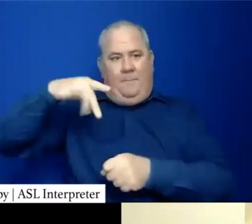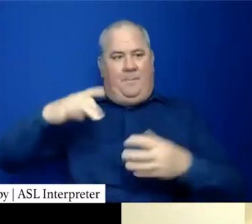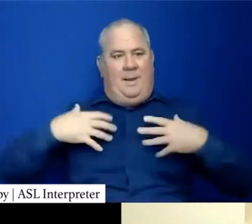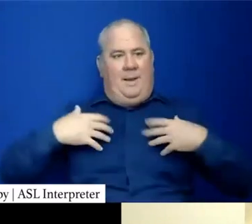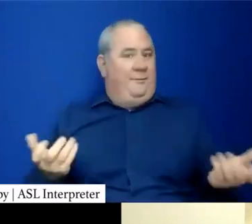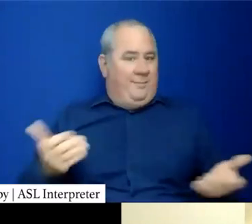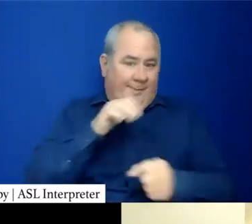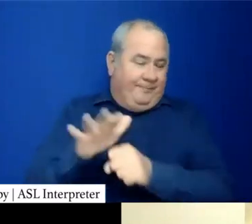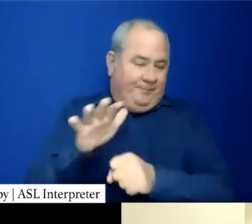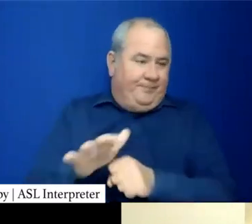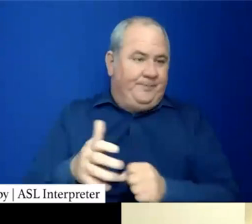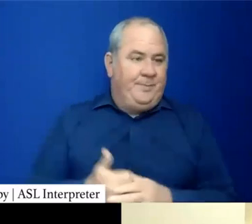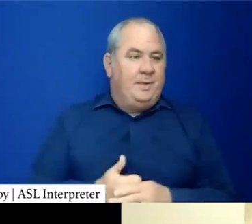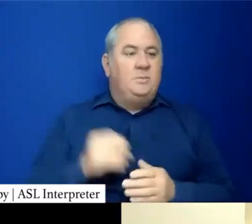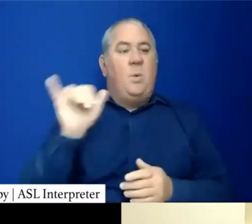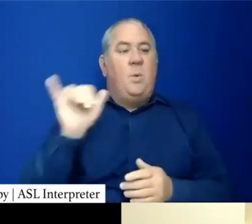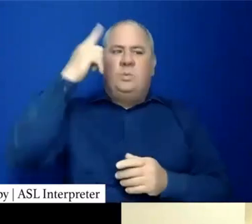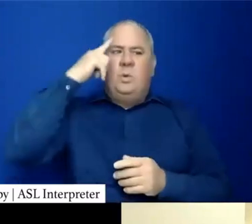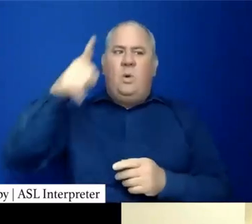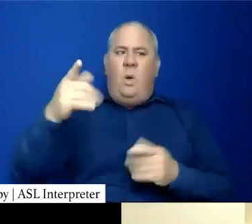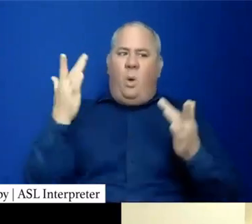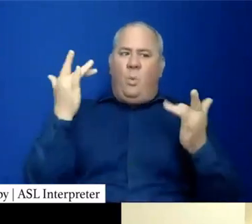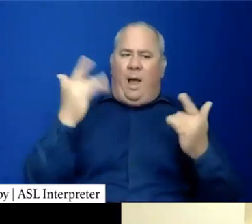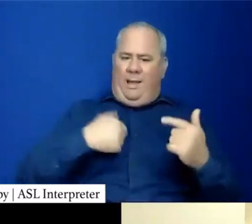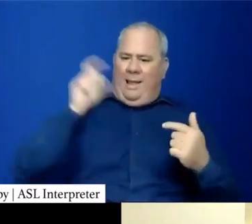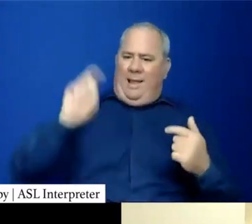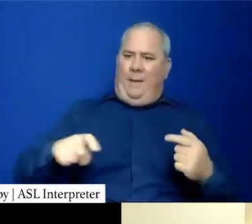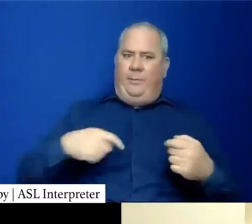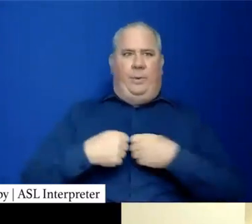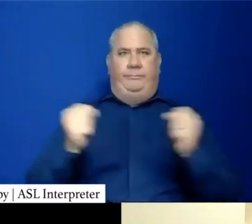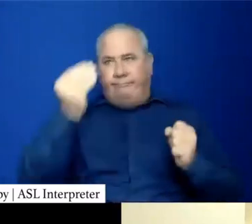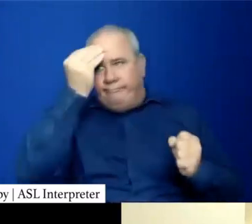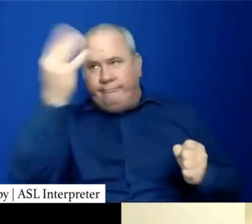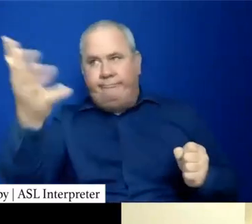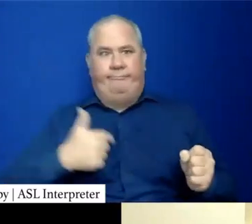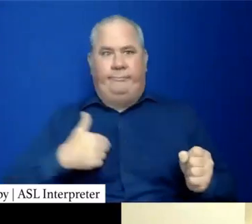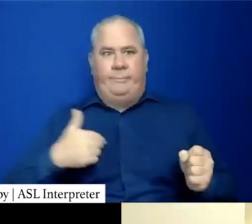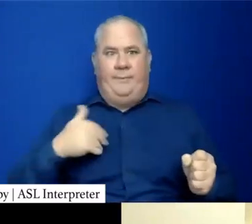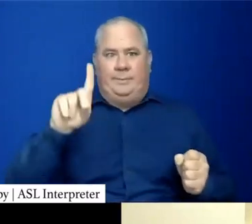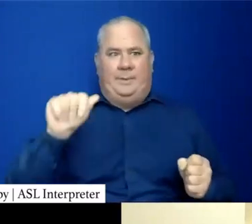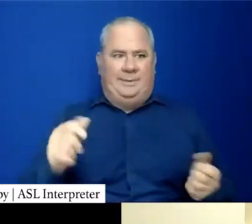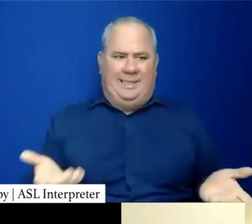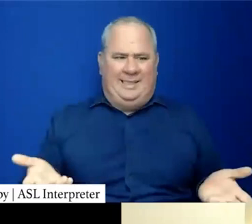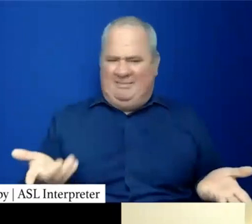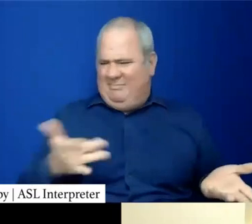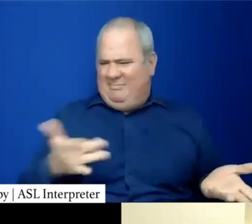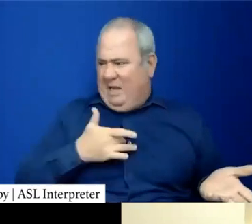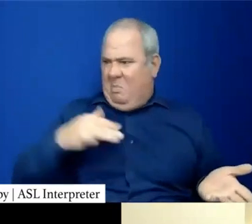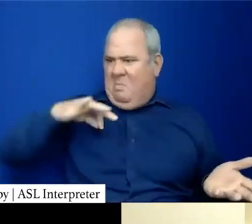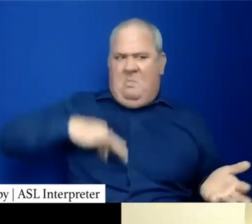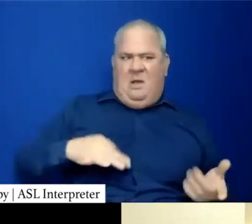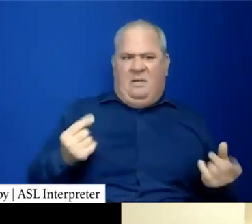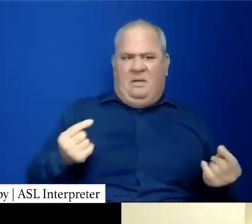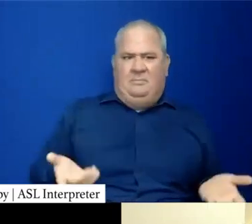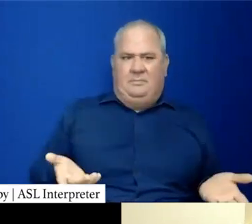But why would you out yourself like that if there's not going to be anything good coming out of it at the end? So